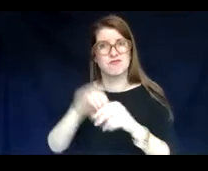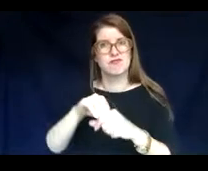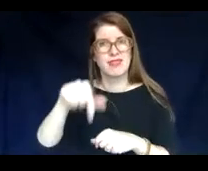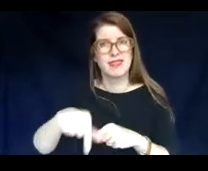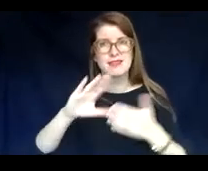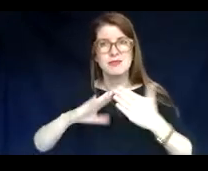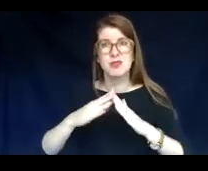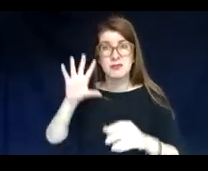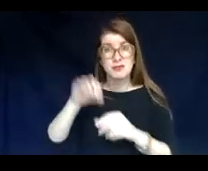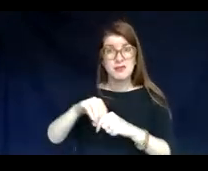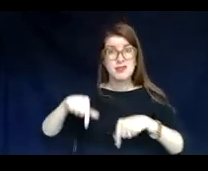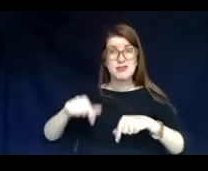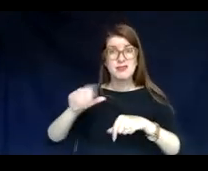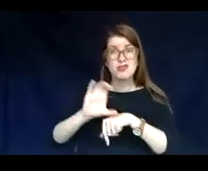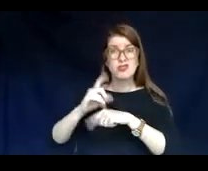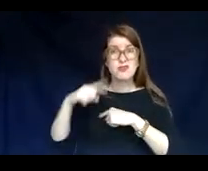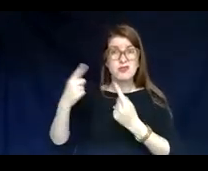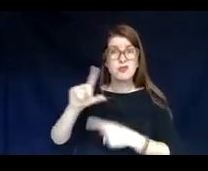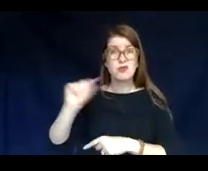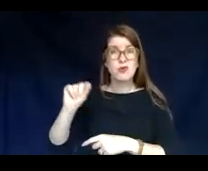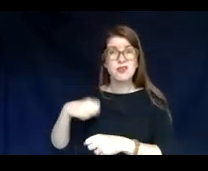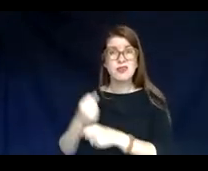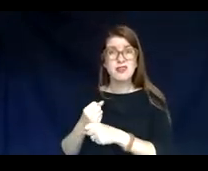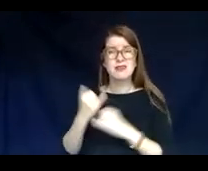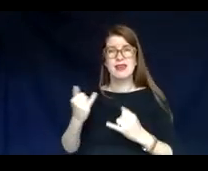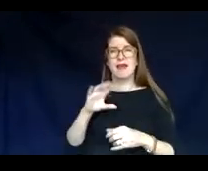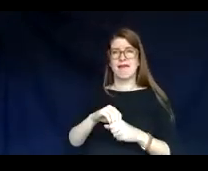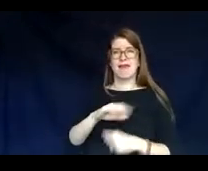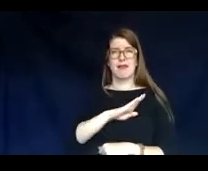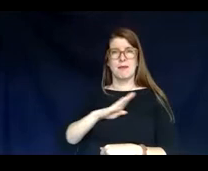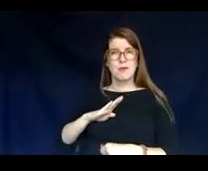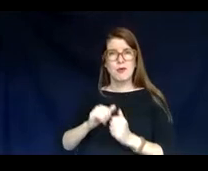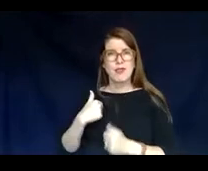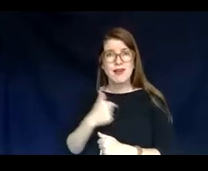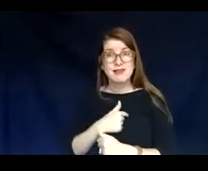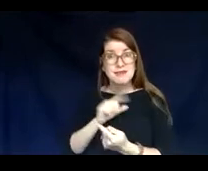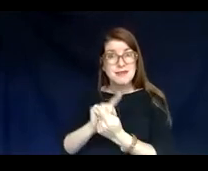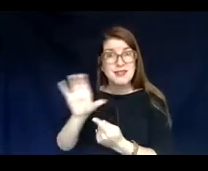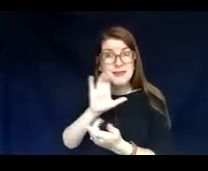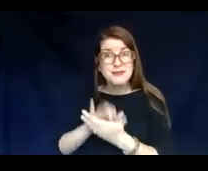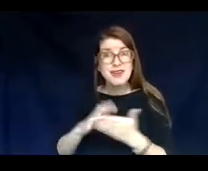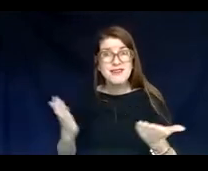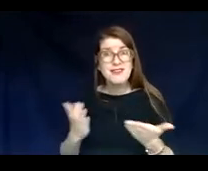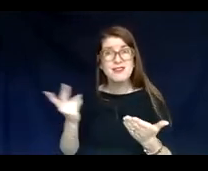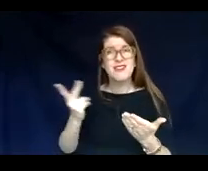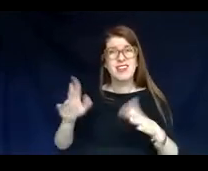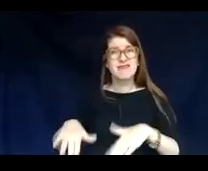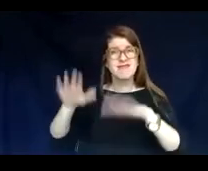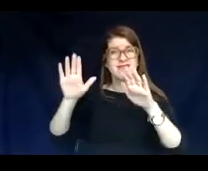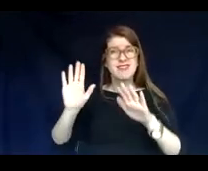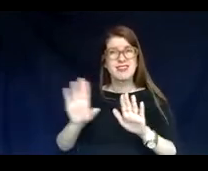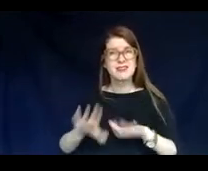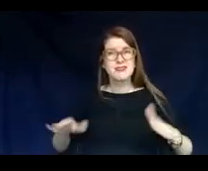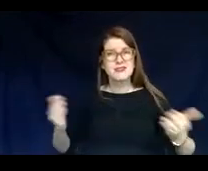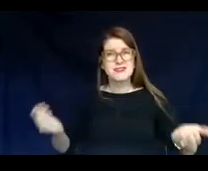part of Gateway for 20 years. He's now serving on the board with us. He met his wife here, and they've raised their children here.